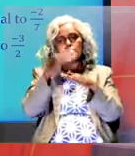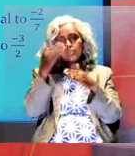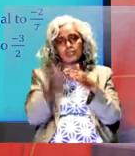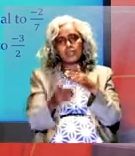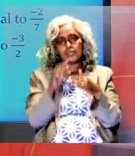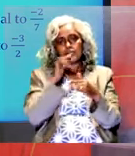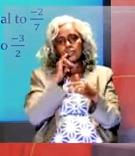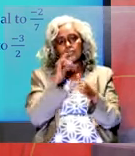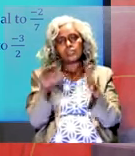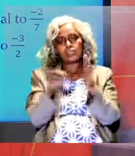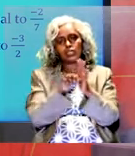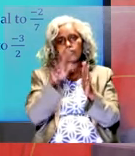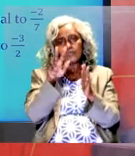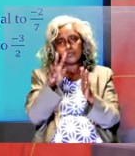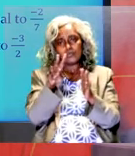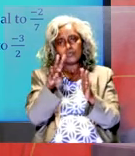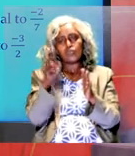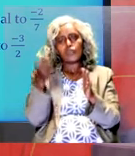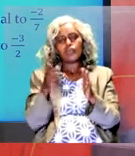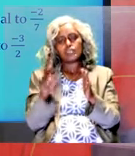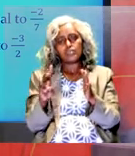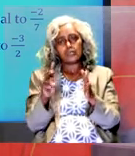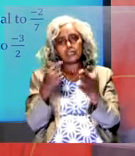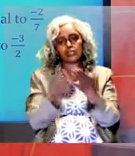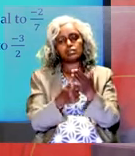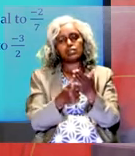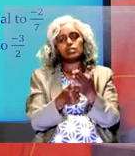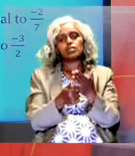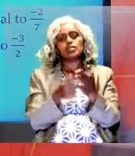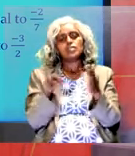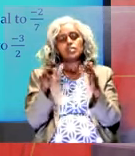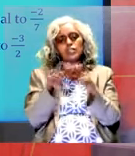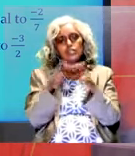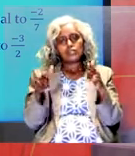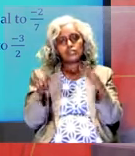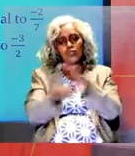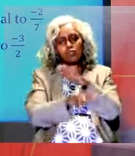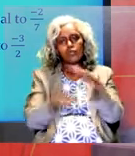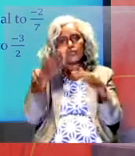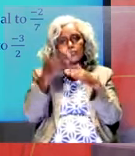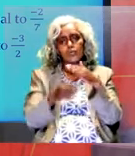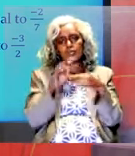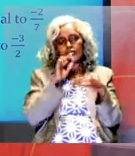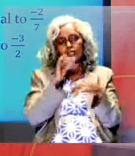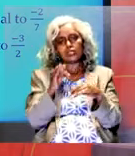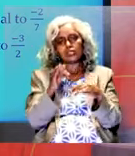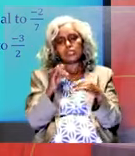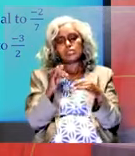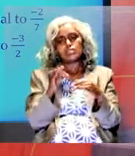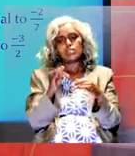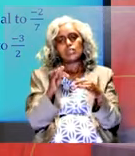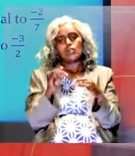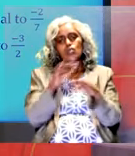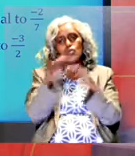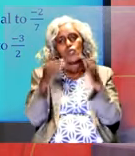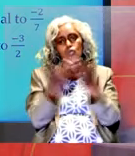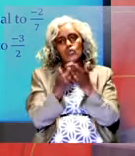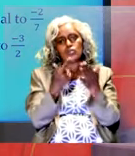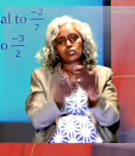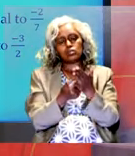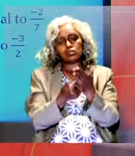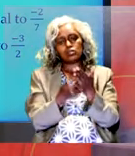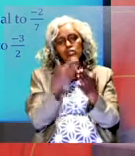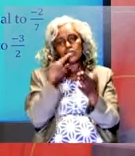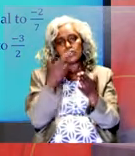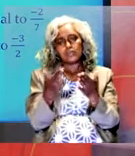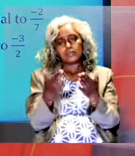this negative 2 over 7. And the greatest lower bound from the lower bound is the greatest one. You can see this. All these values